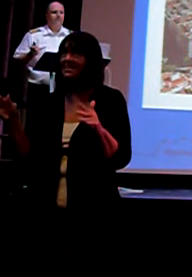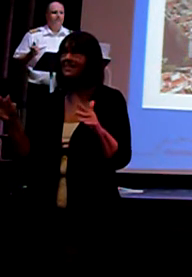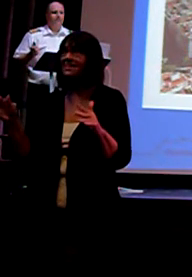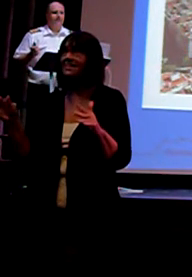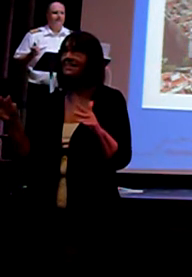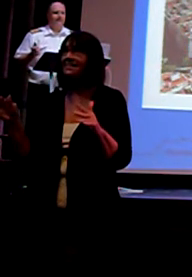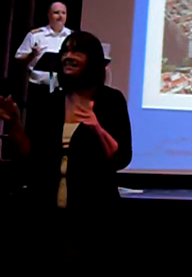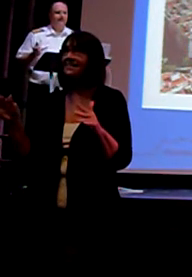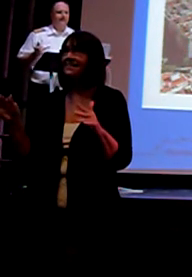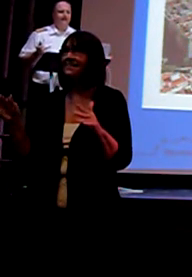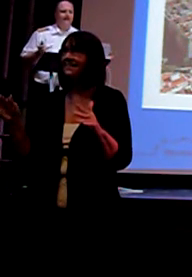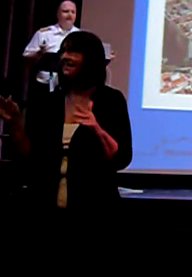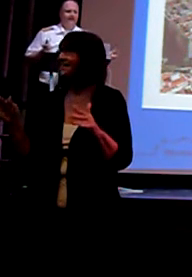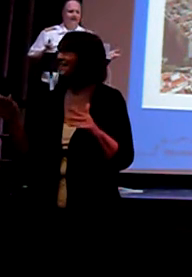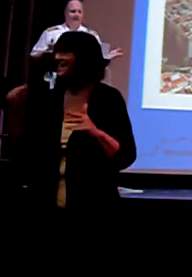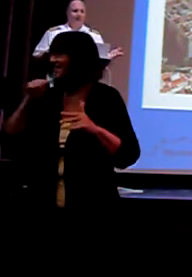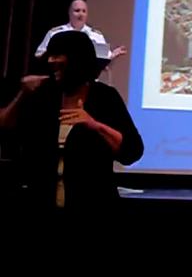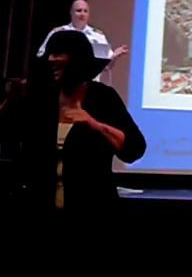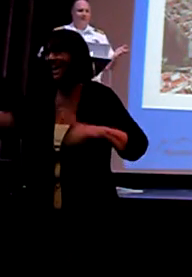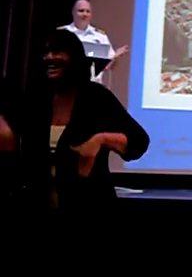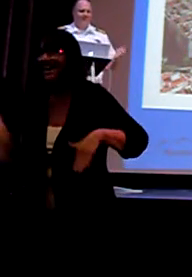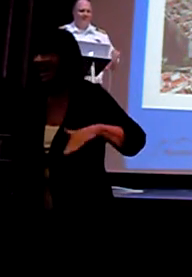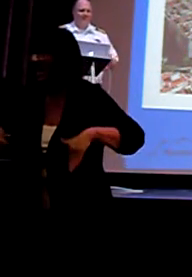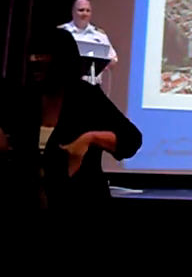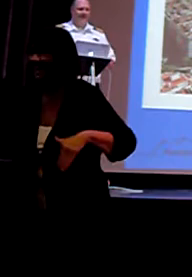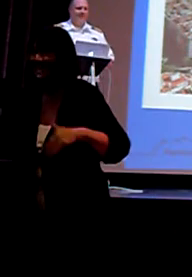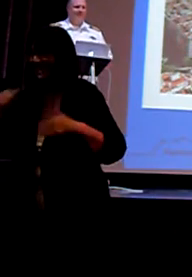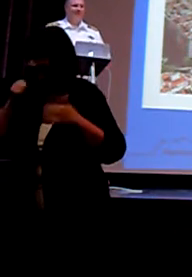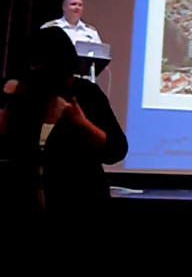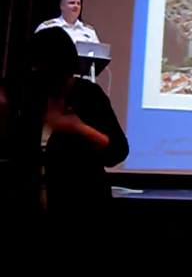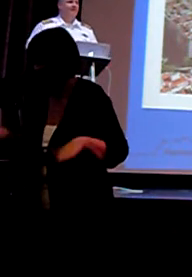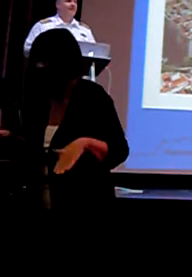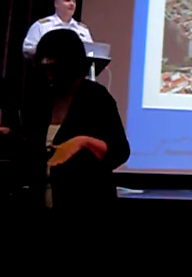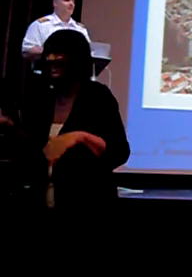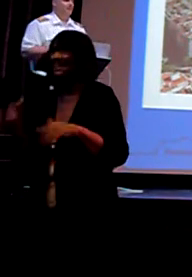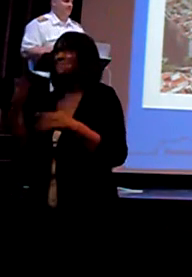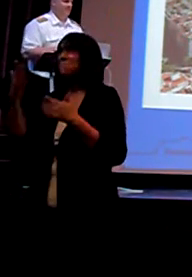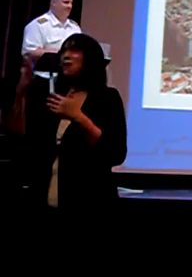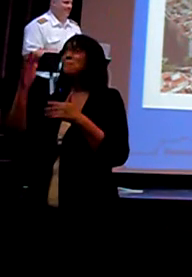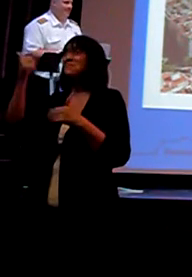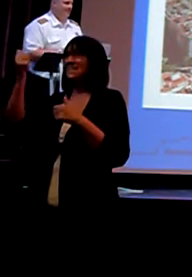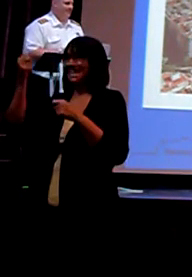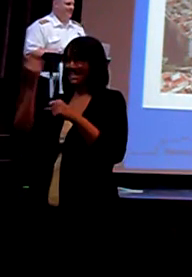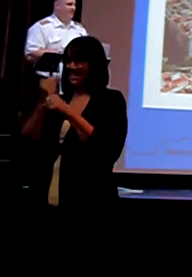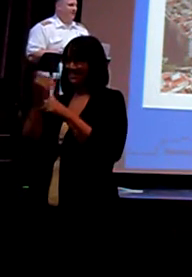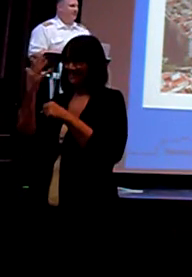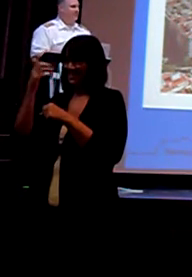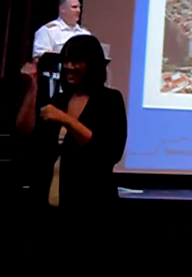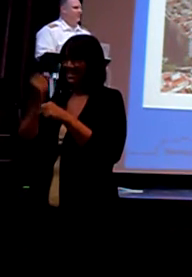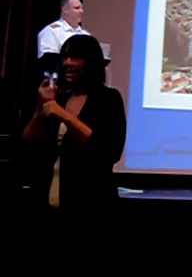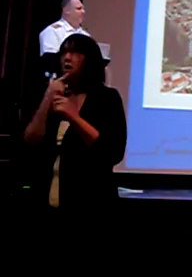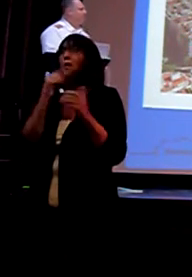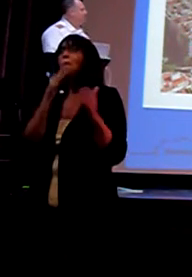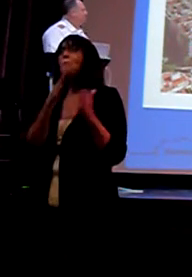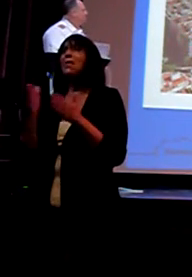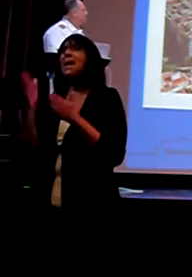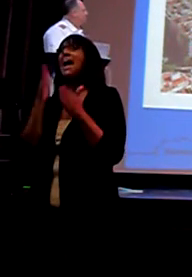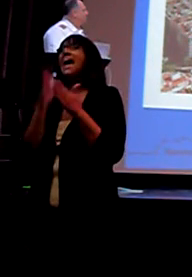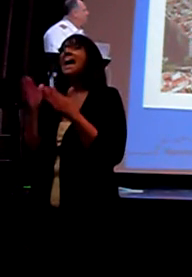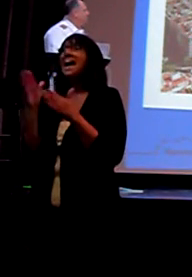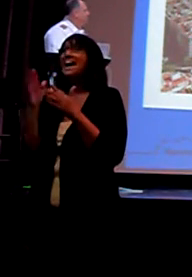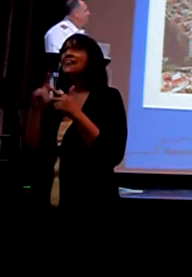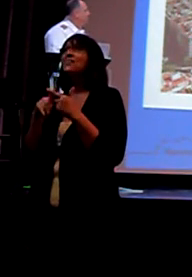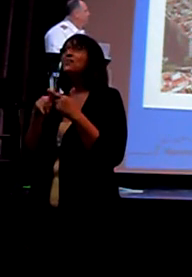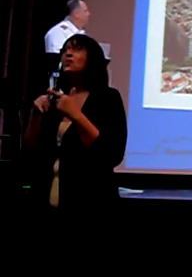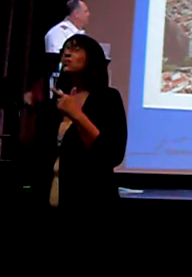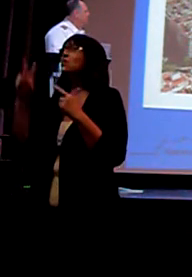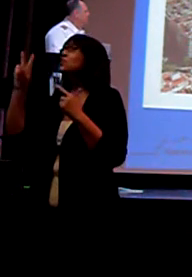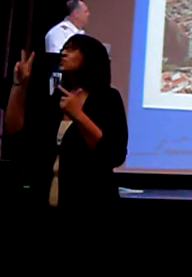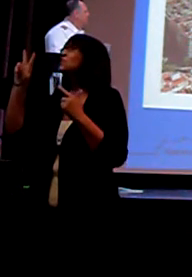Never. Not yet, yes. In 10 years, they're planning to have it ready in